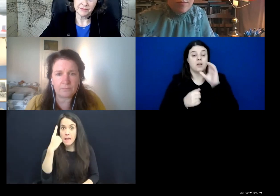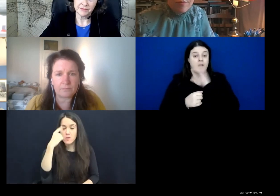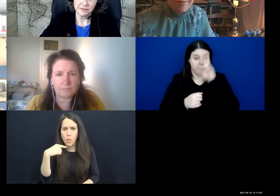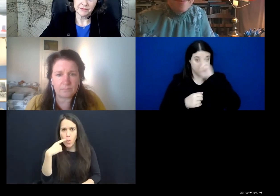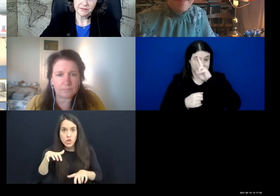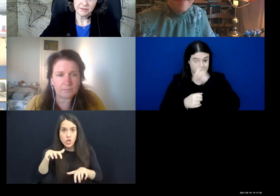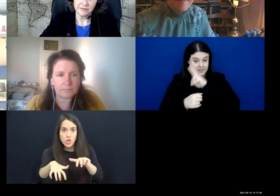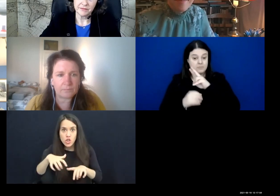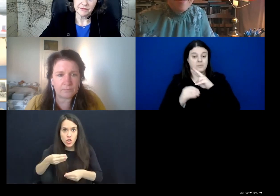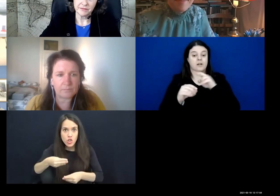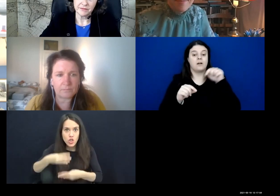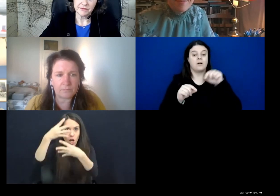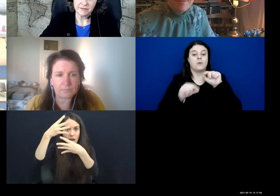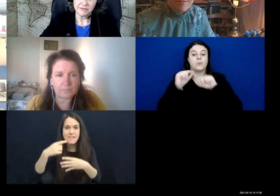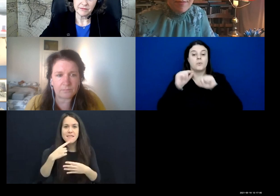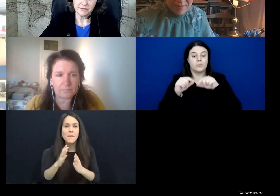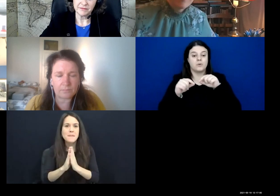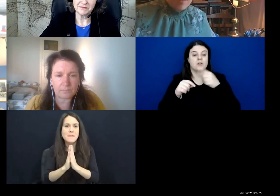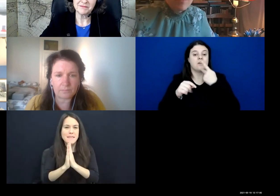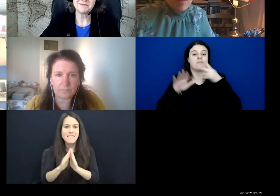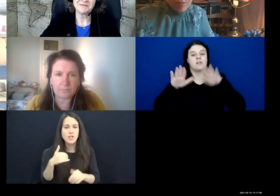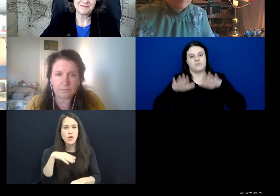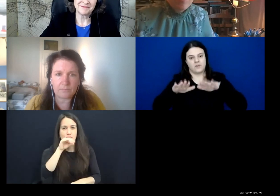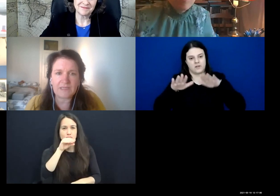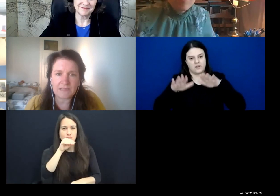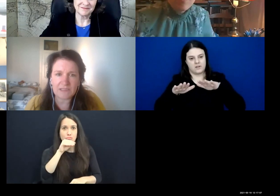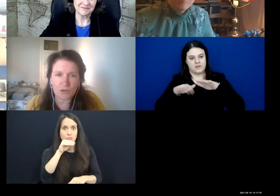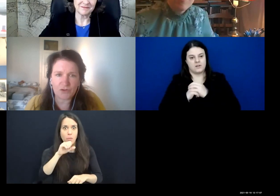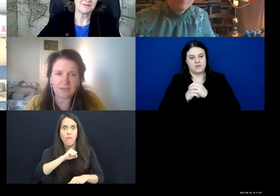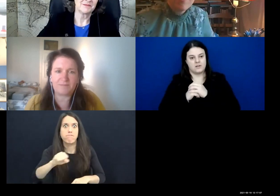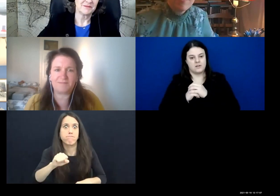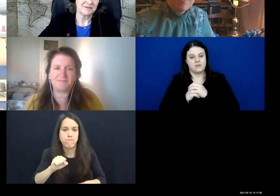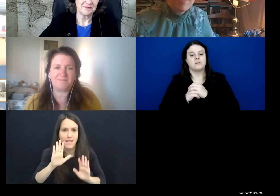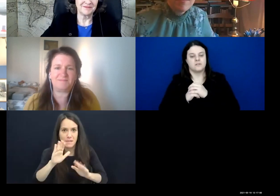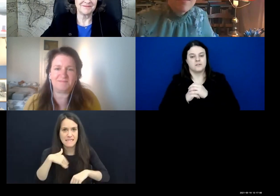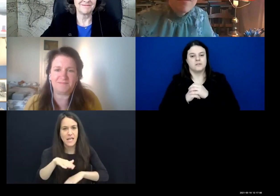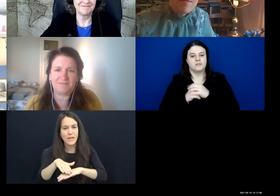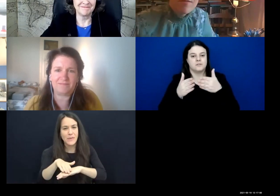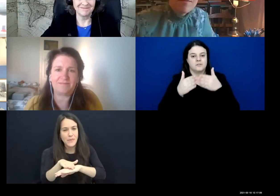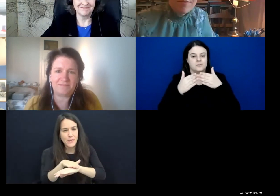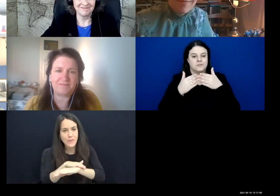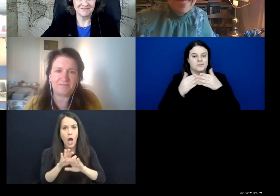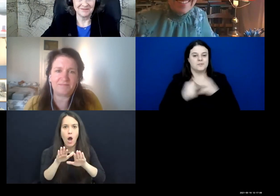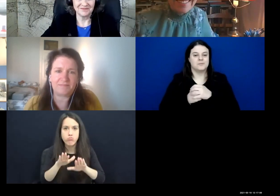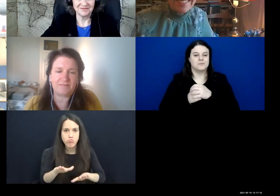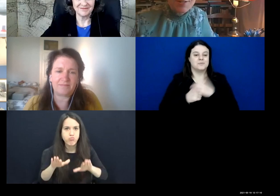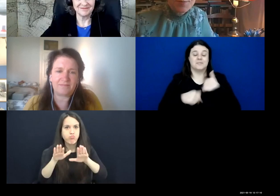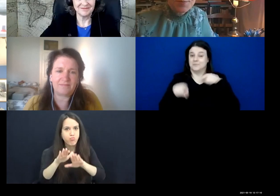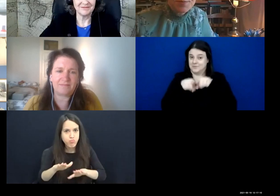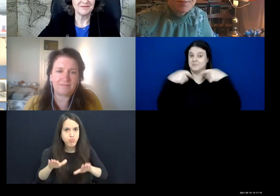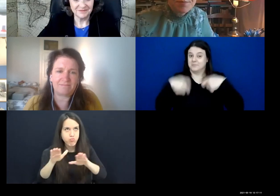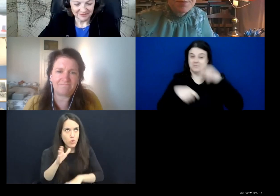chat to ask us all to speak more slowly. It's very easy to speed up. I must remember that myself.